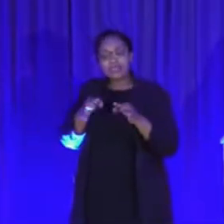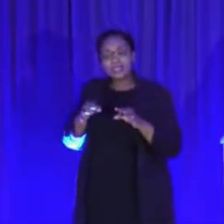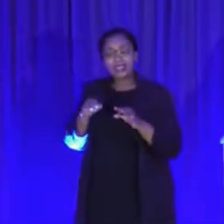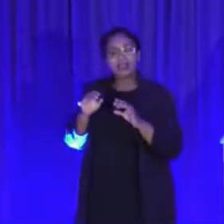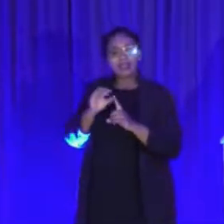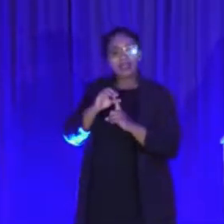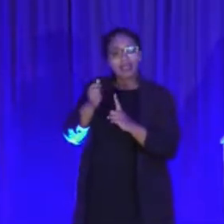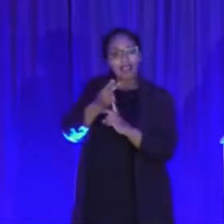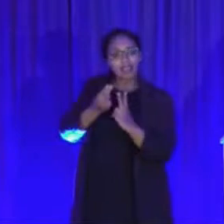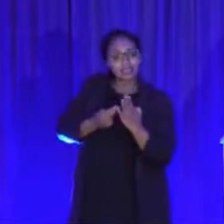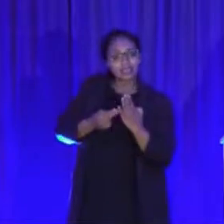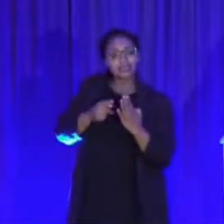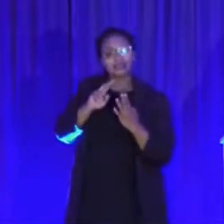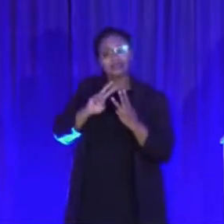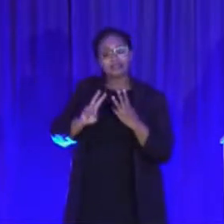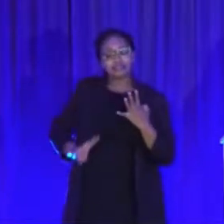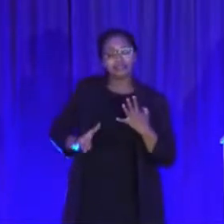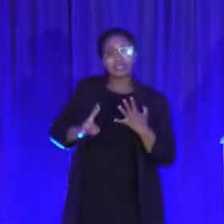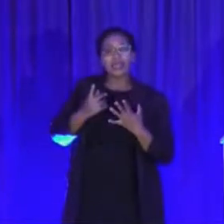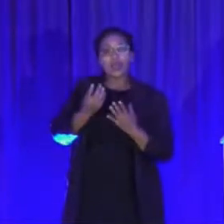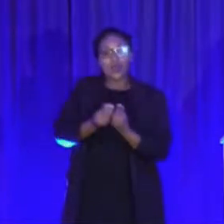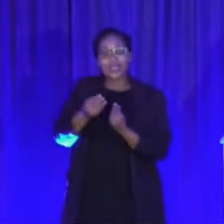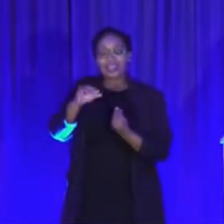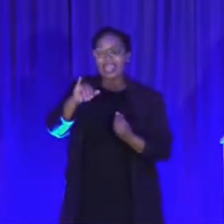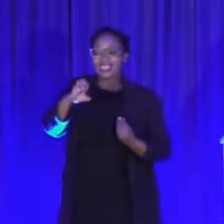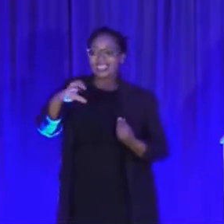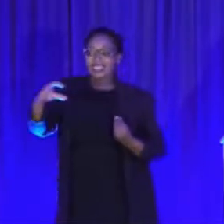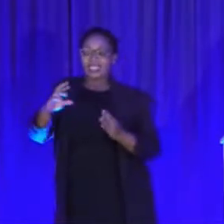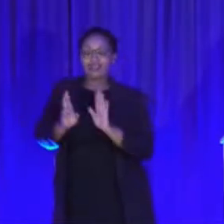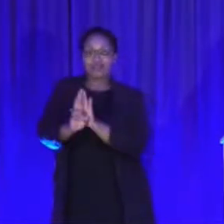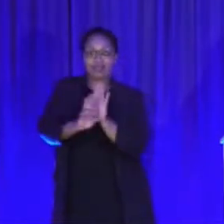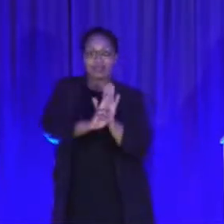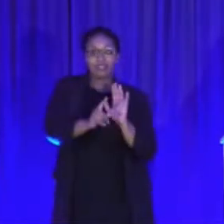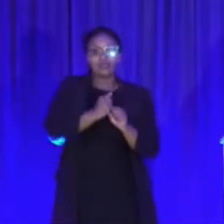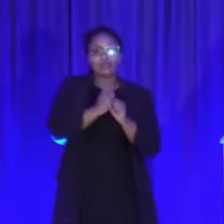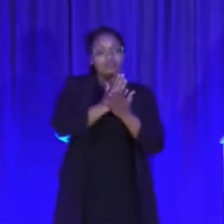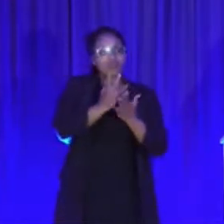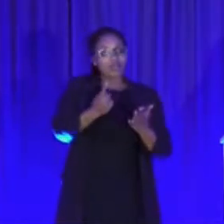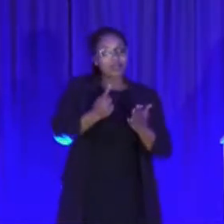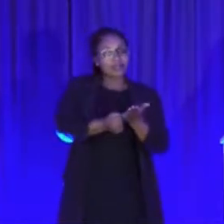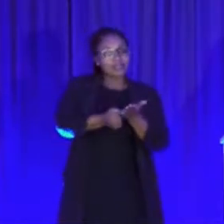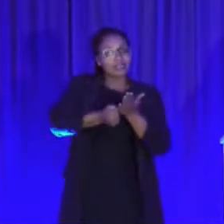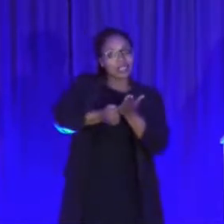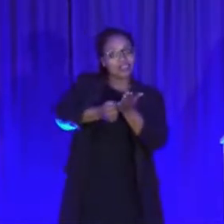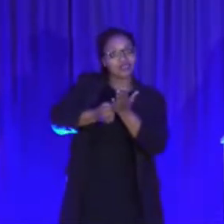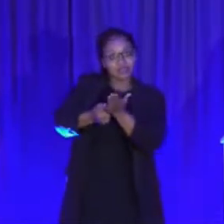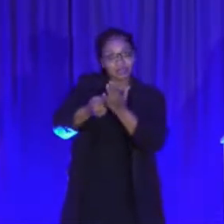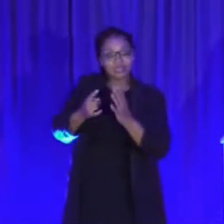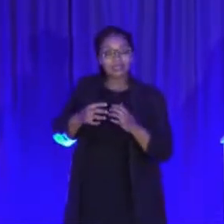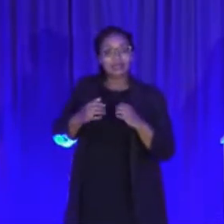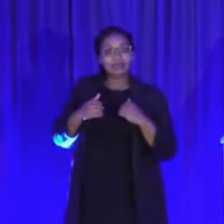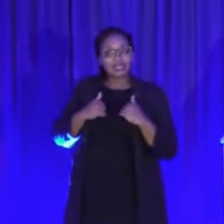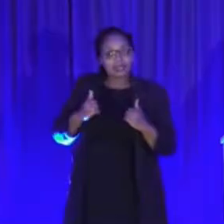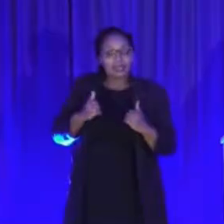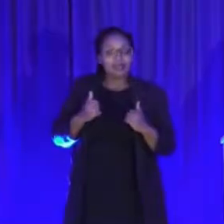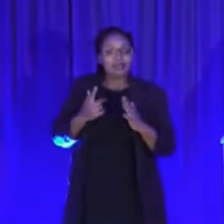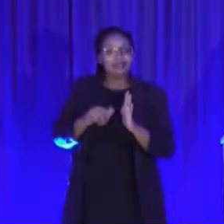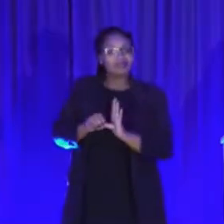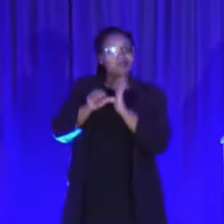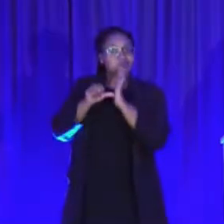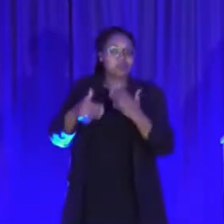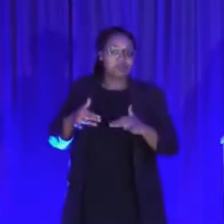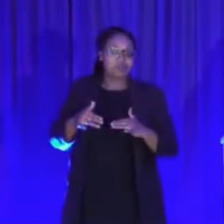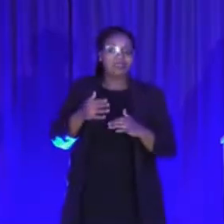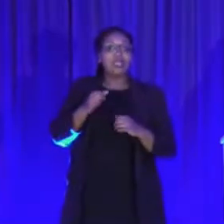IEC representatives to spark conversations that matter. The show tackles election myths, and we know there are a lot of